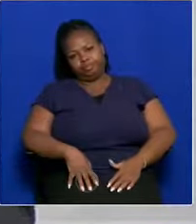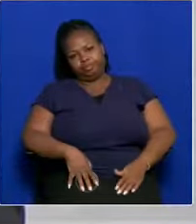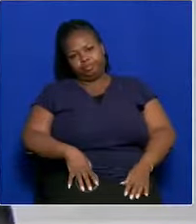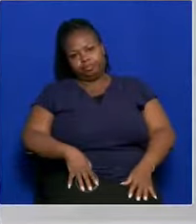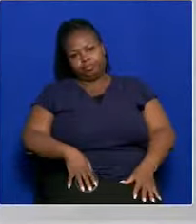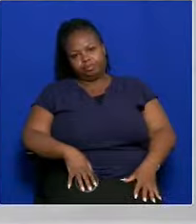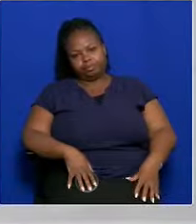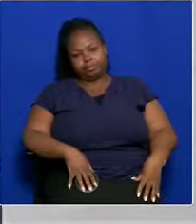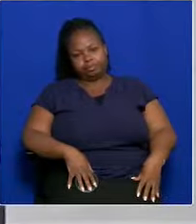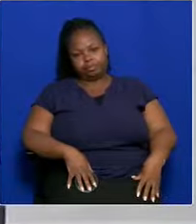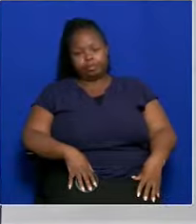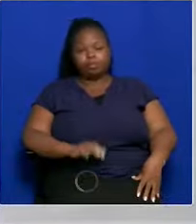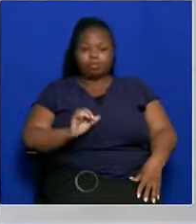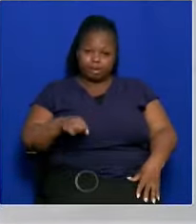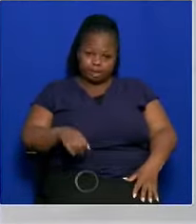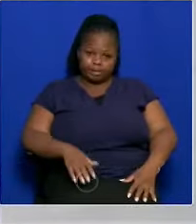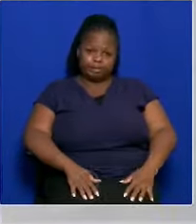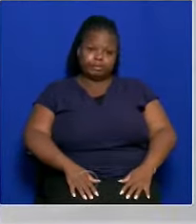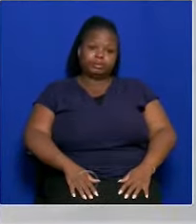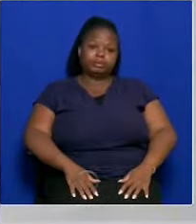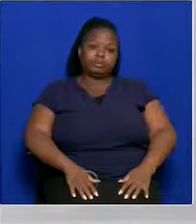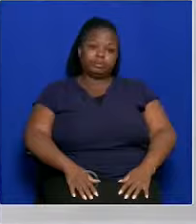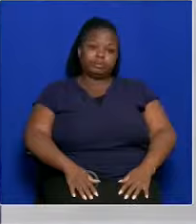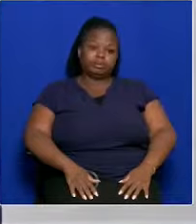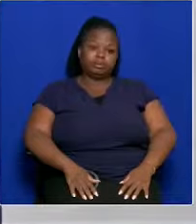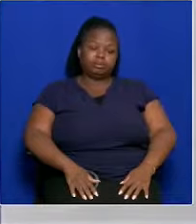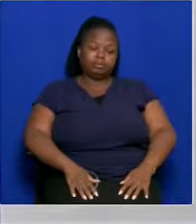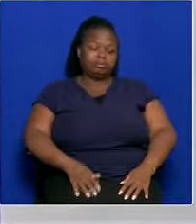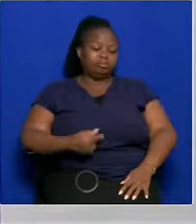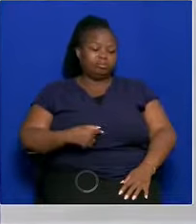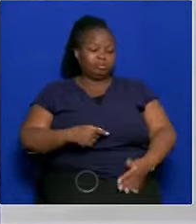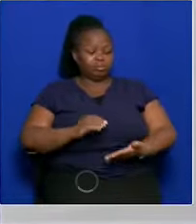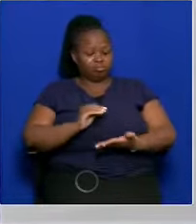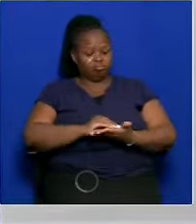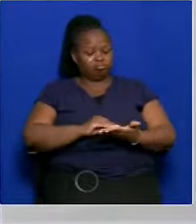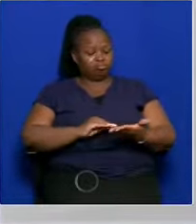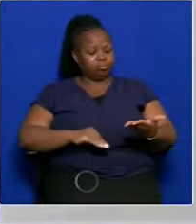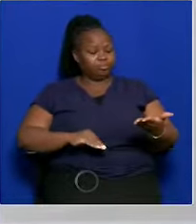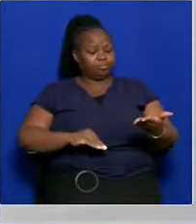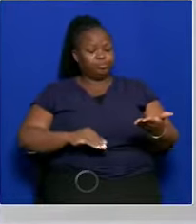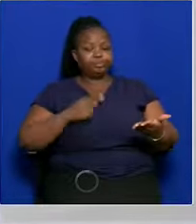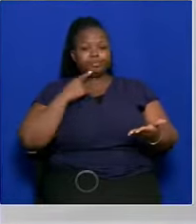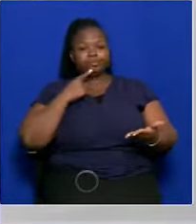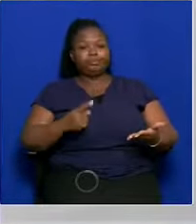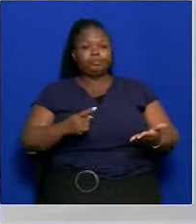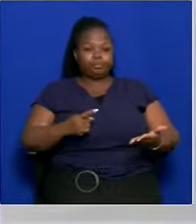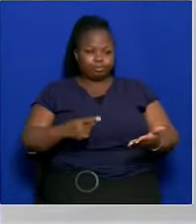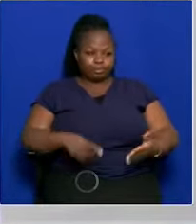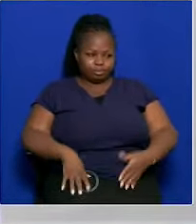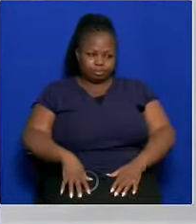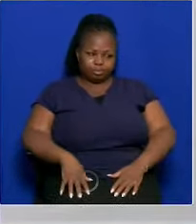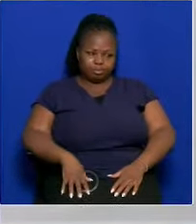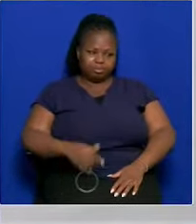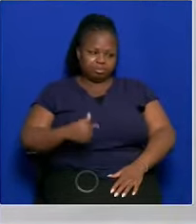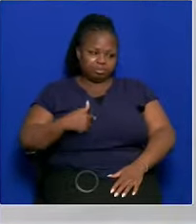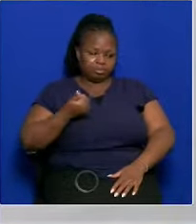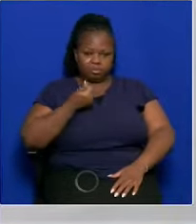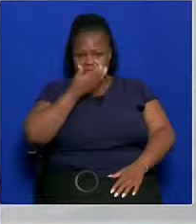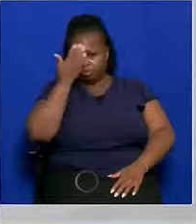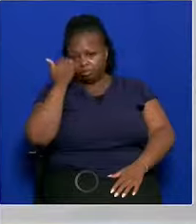Yes, and I have testified here that I have no knowledge of that particular